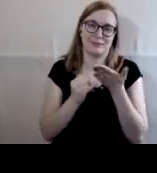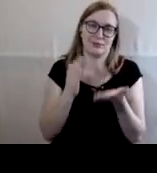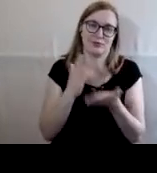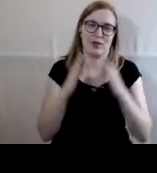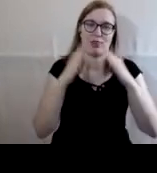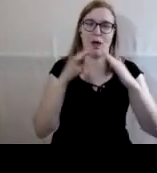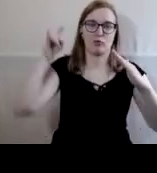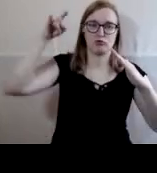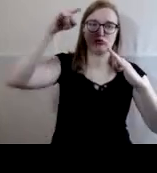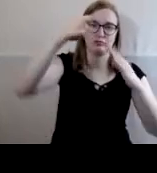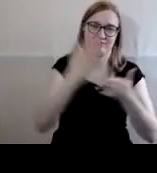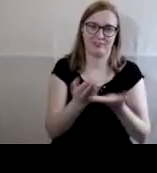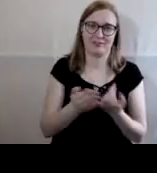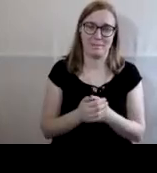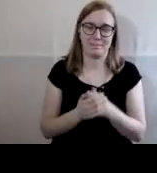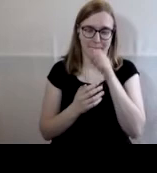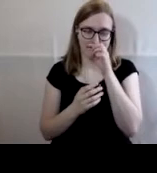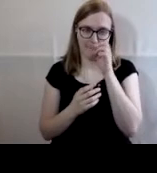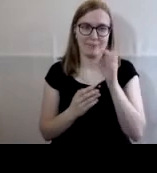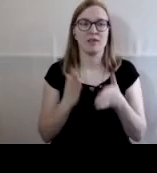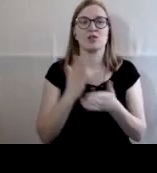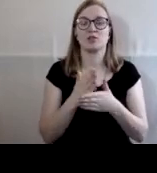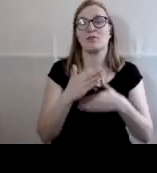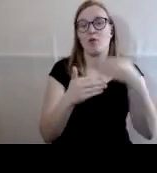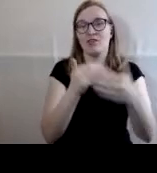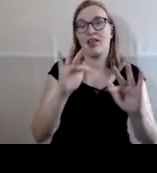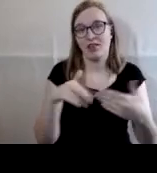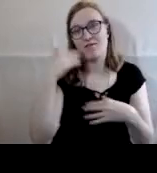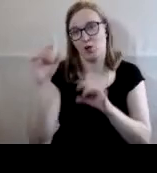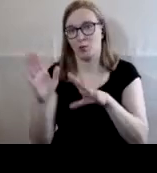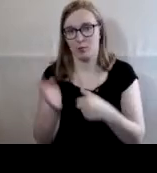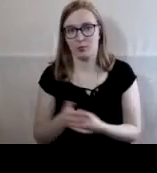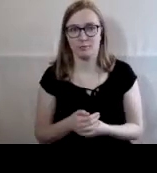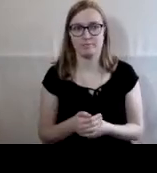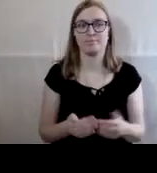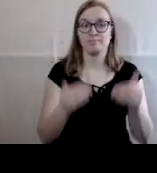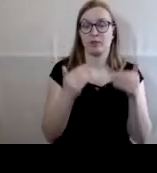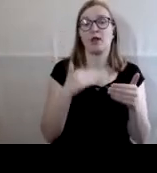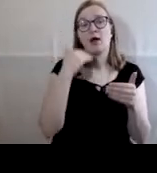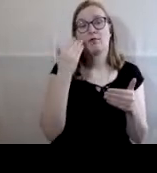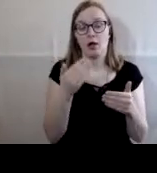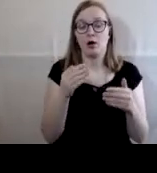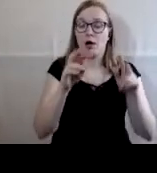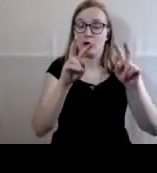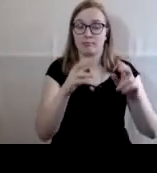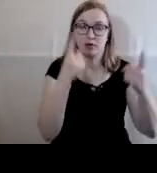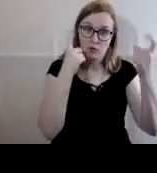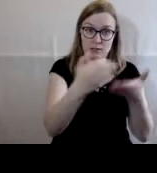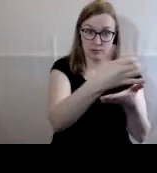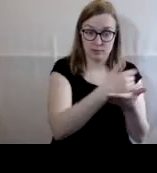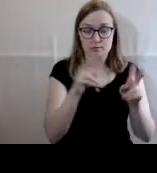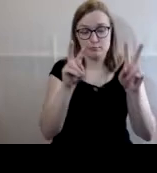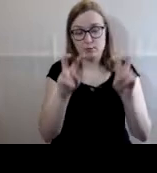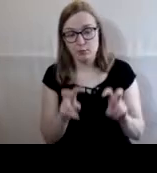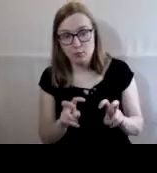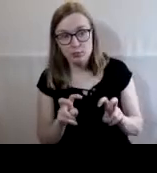hear that. So there's a process, and I'll go through that. And then you review the material. You look